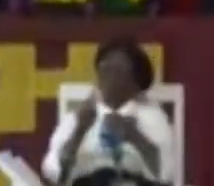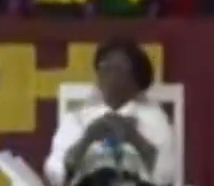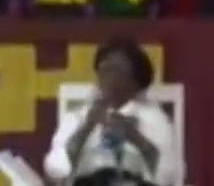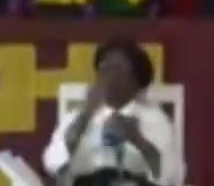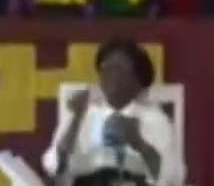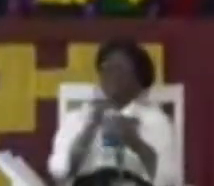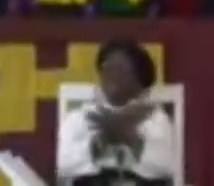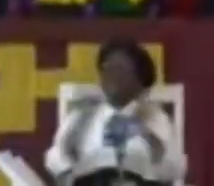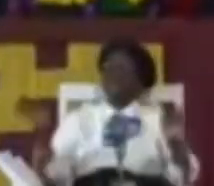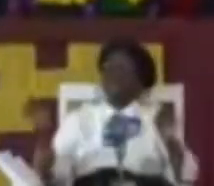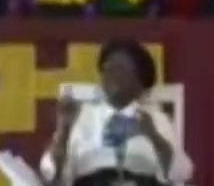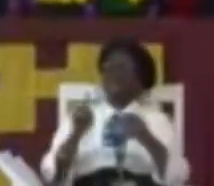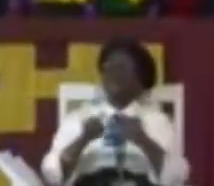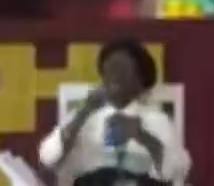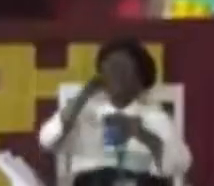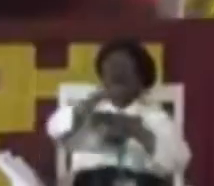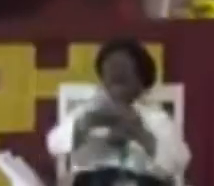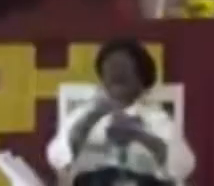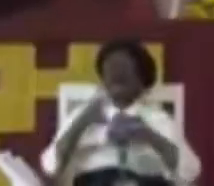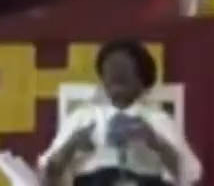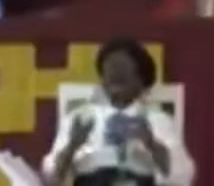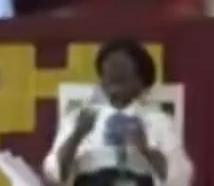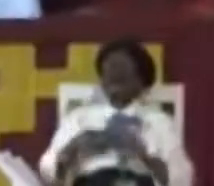Let me hear you say amen.